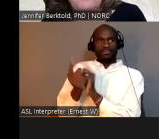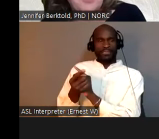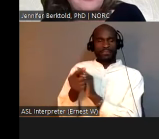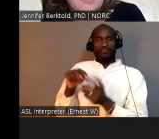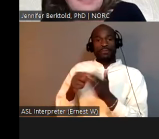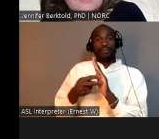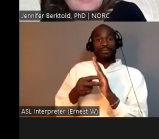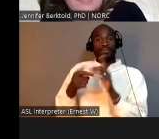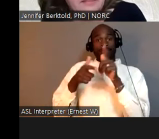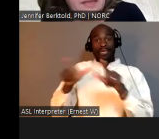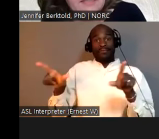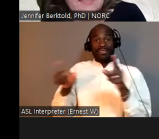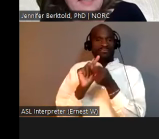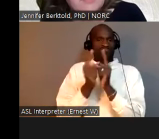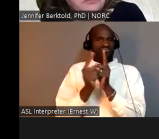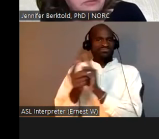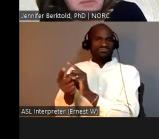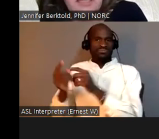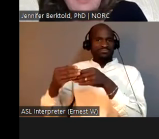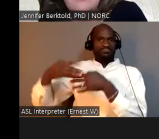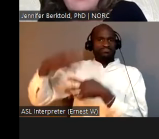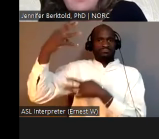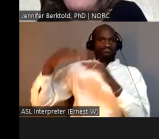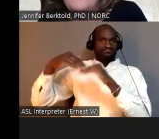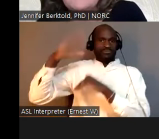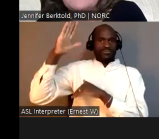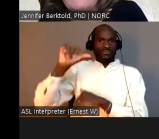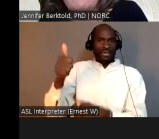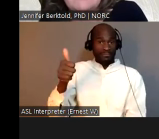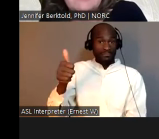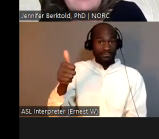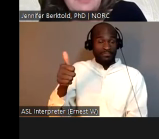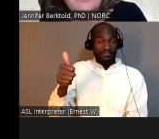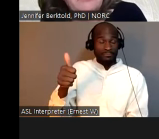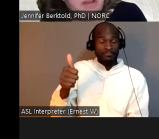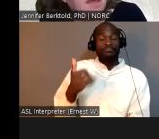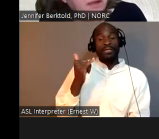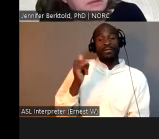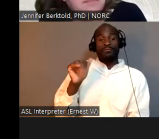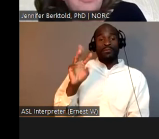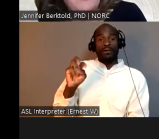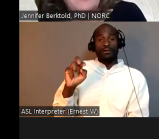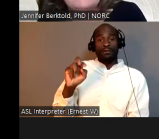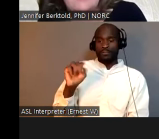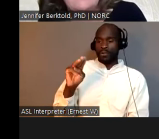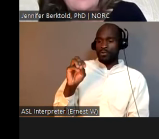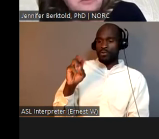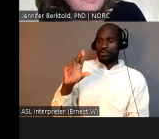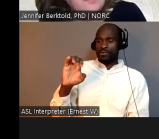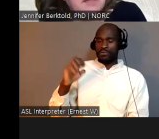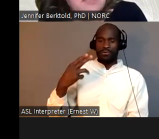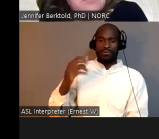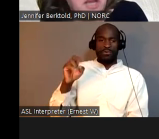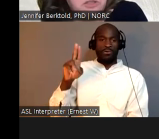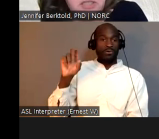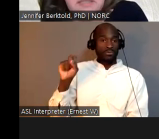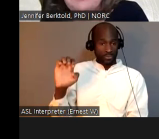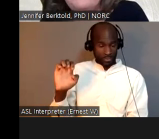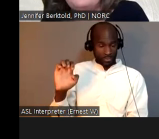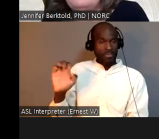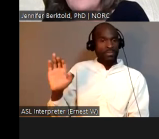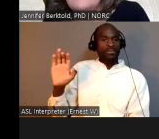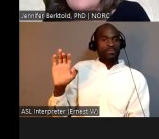Through partner meetings like these and informally, Morehouse School of Medicine has been hearing feedback about the website, including about some